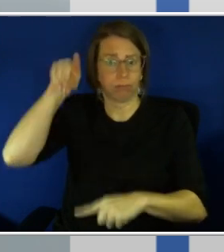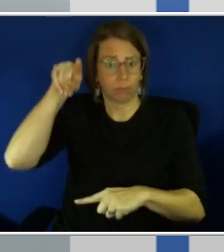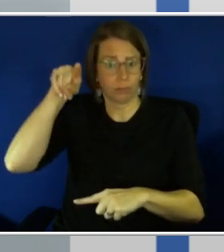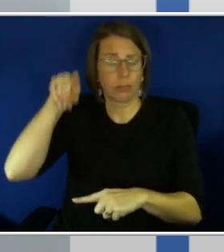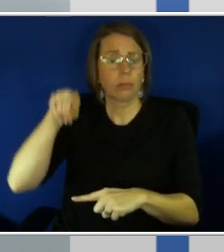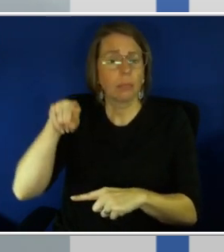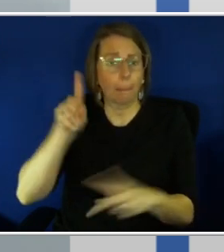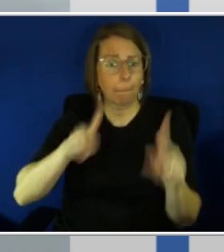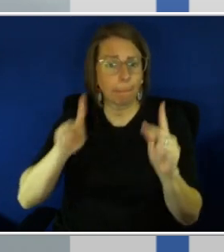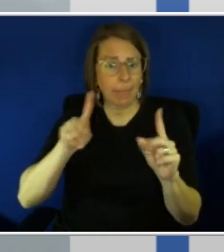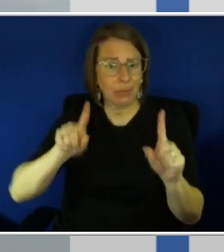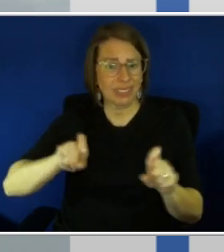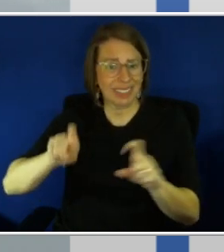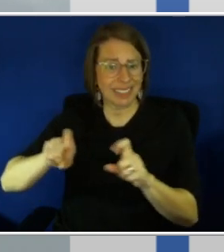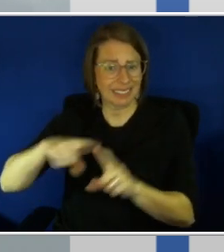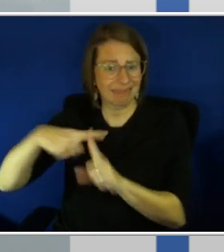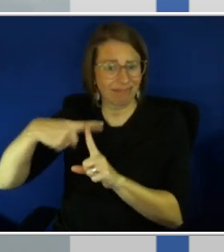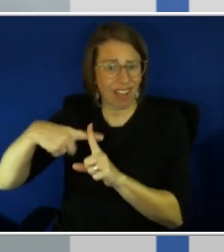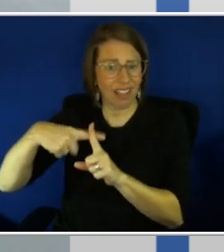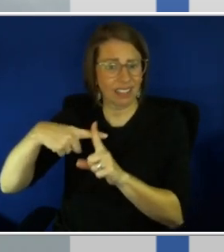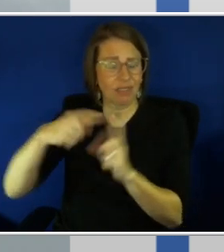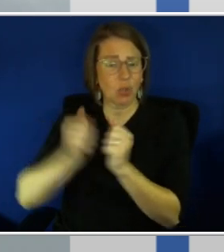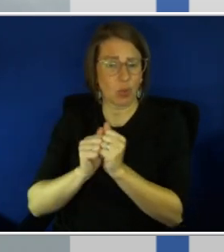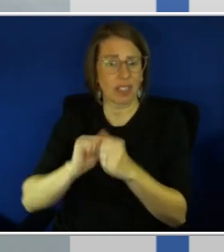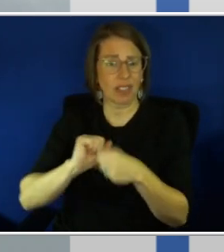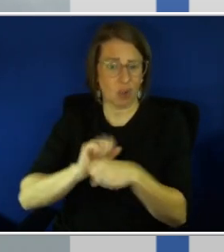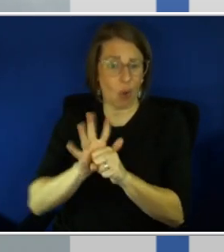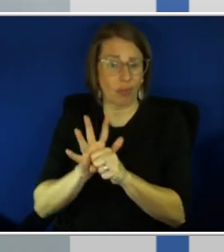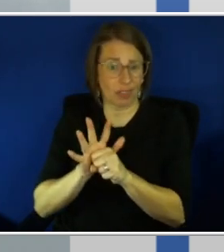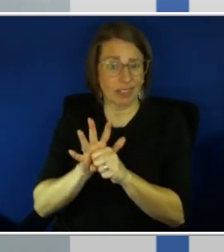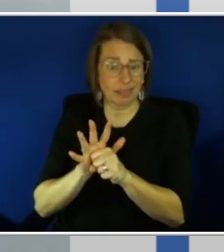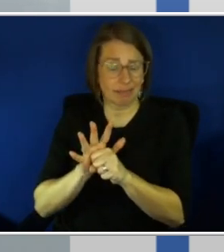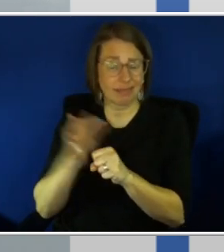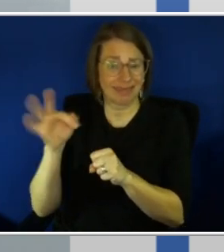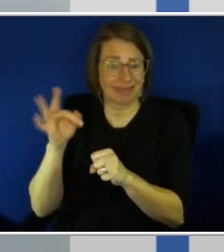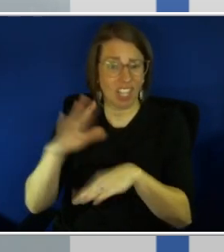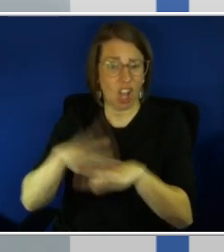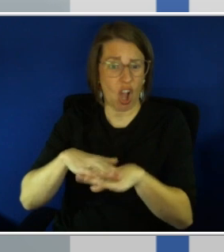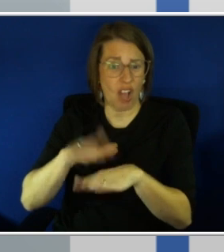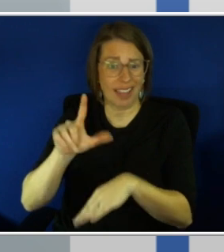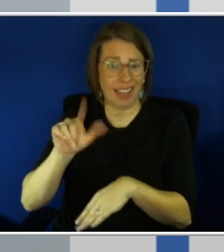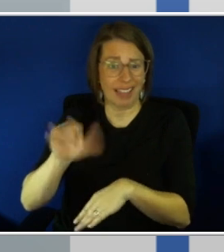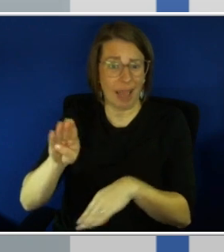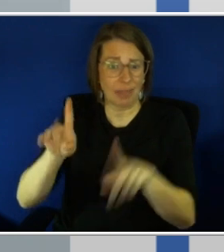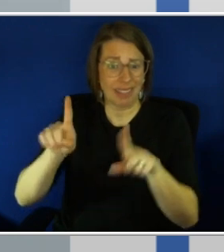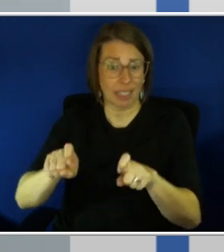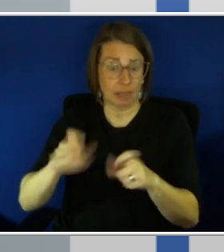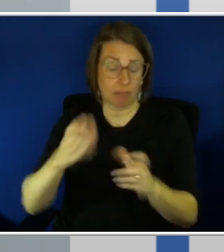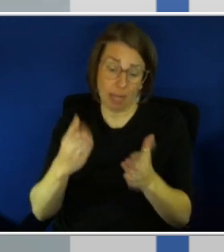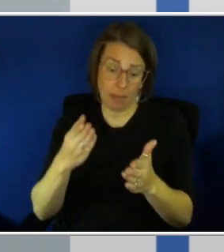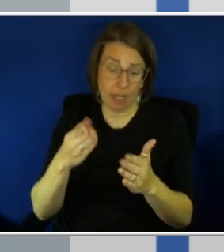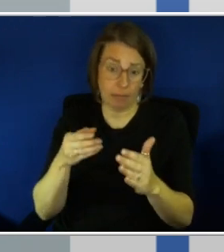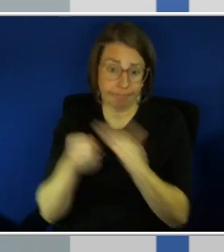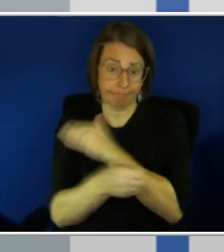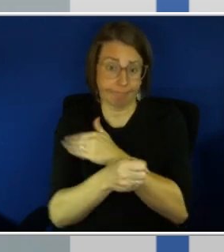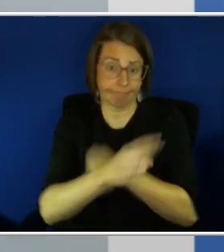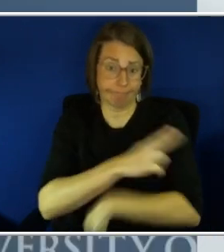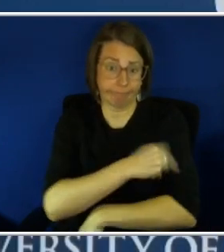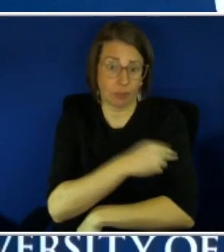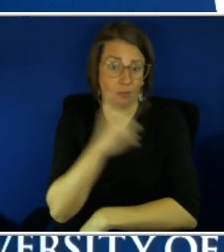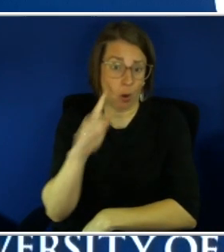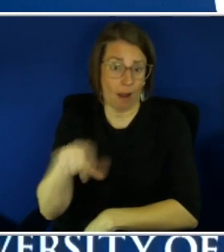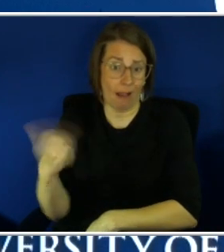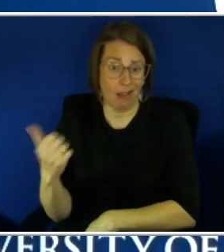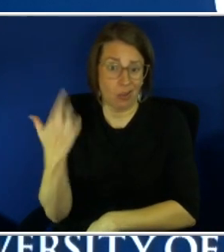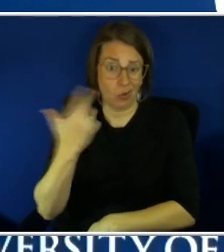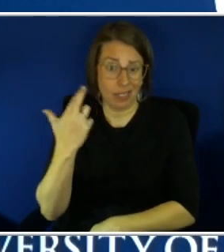who tested positive with COVID-19 on their lab test. Now, they may have been admitted for other reasons, but had symptoms. But